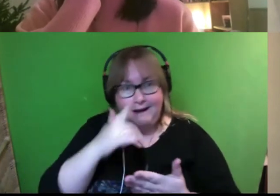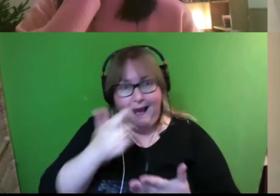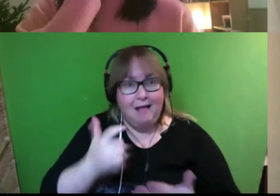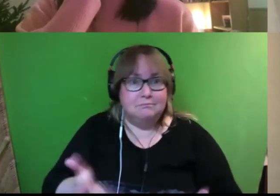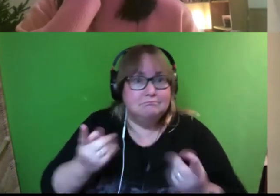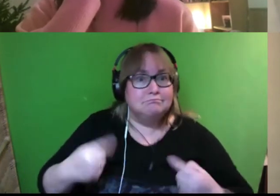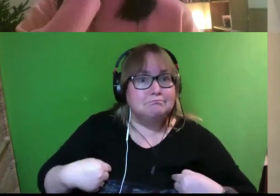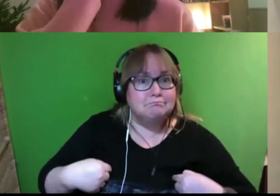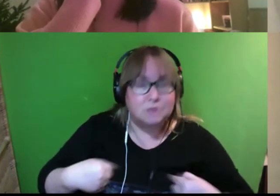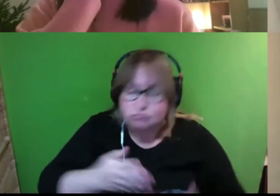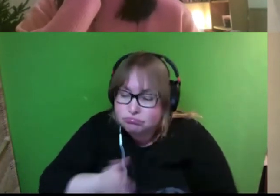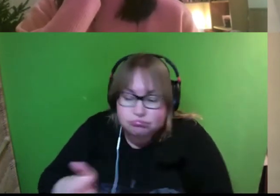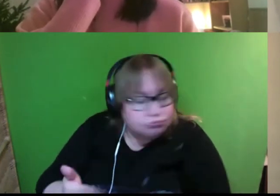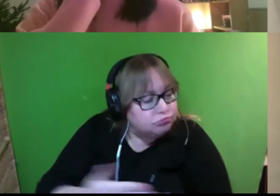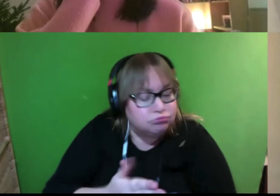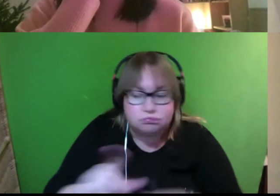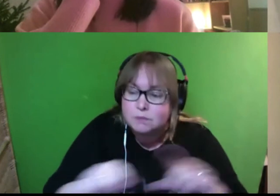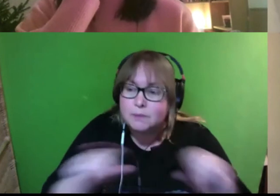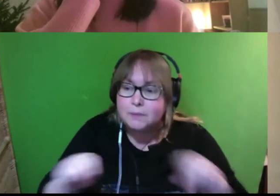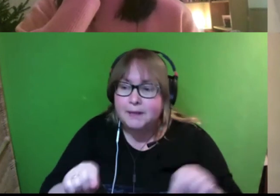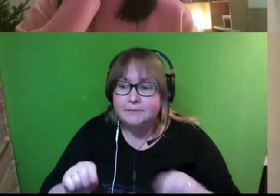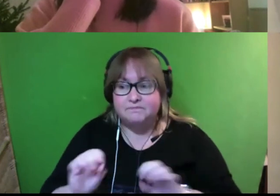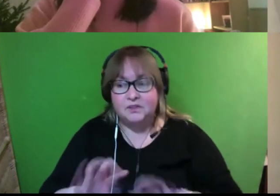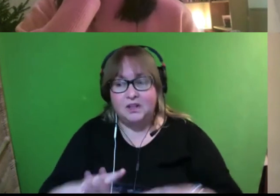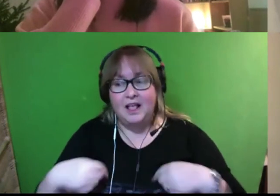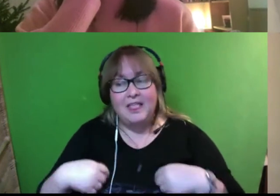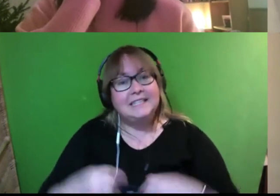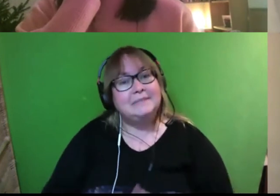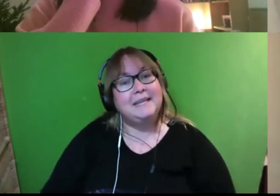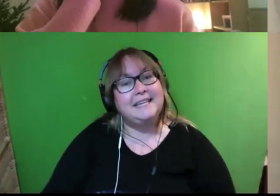So yeah, that's my little piece in relation to